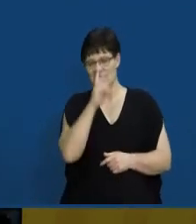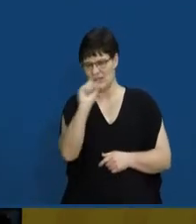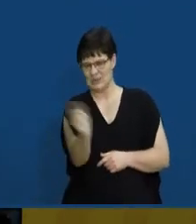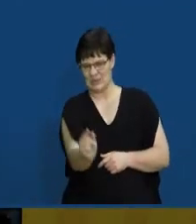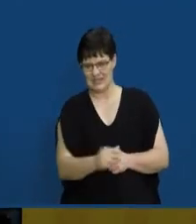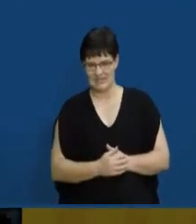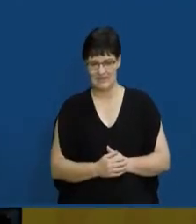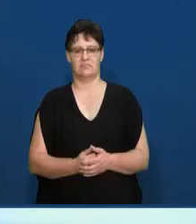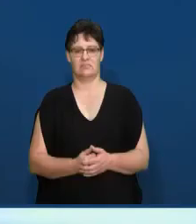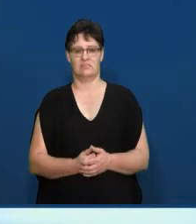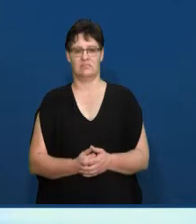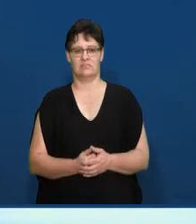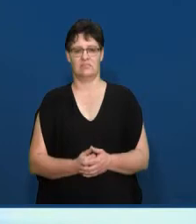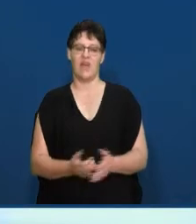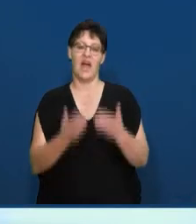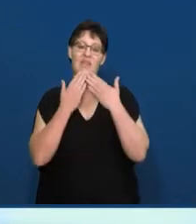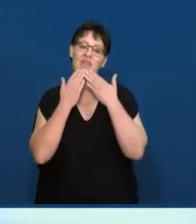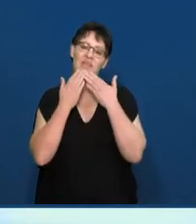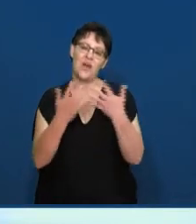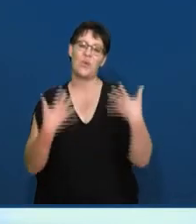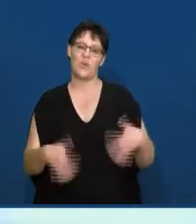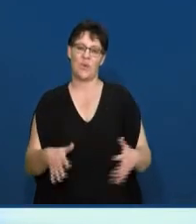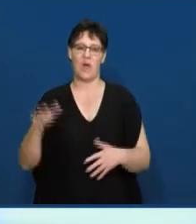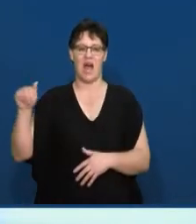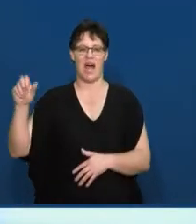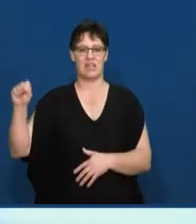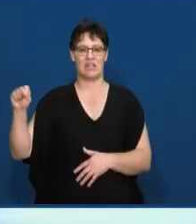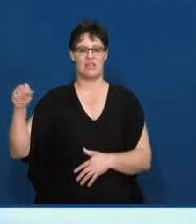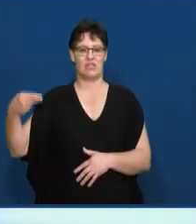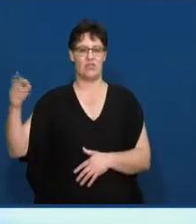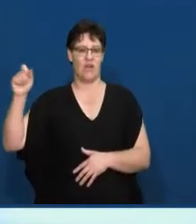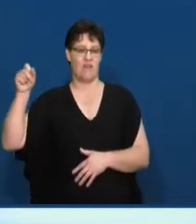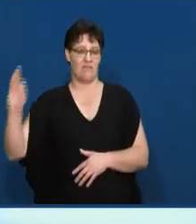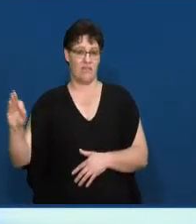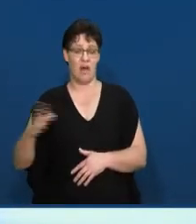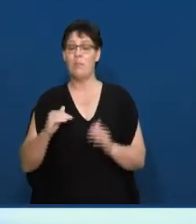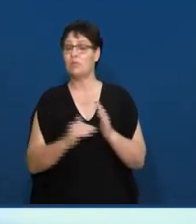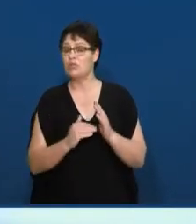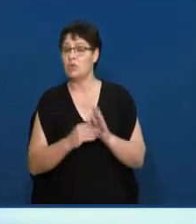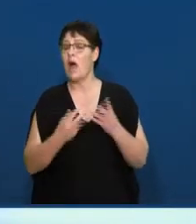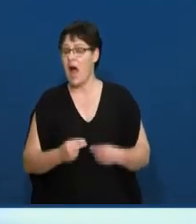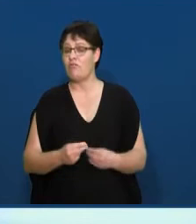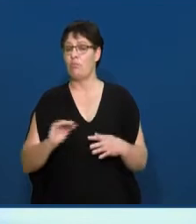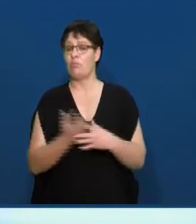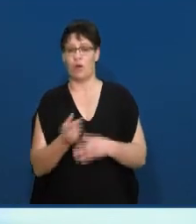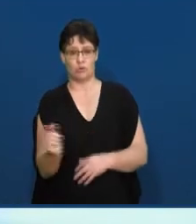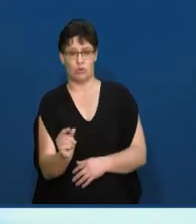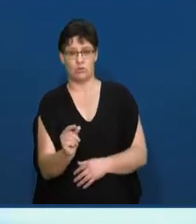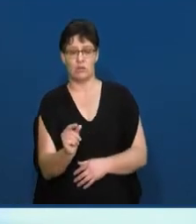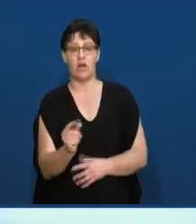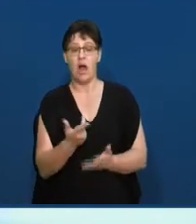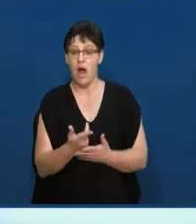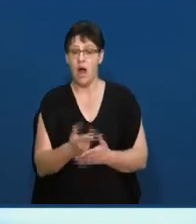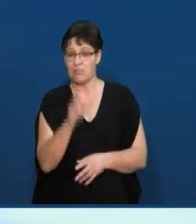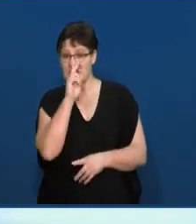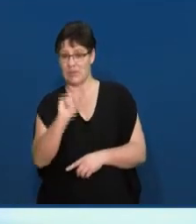jiffy. Thank you so much, Ashraf. Matrix, we are going to take a very short break. Go get yourself some refreshments,